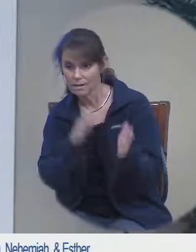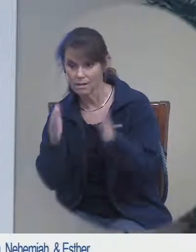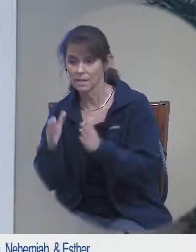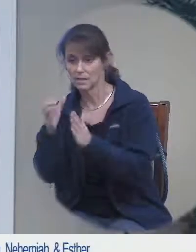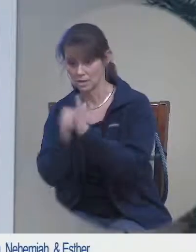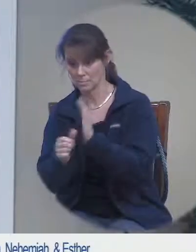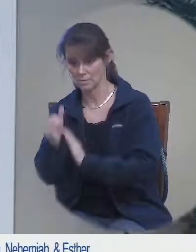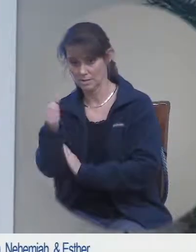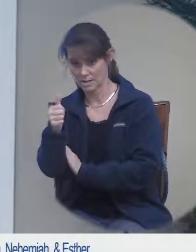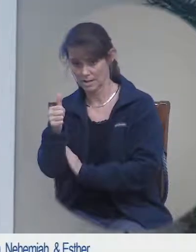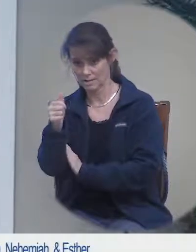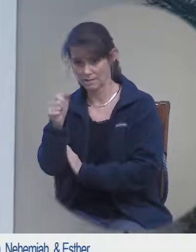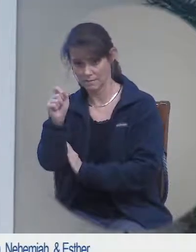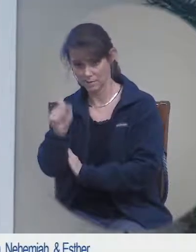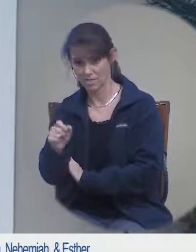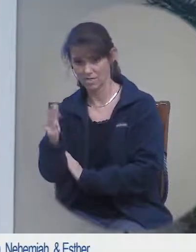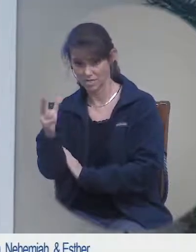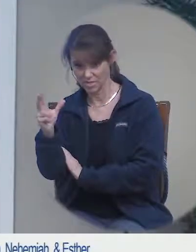and verse 30.